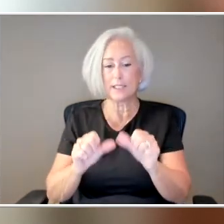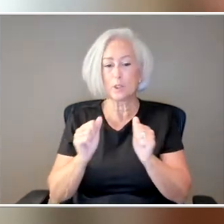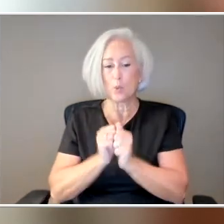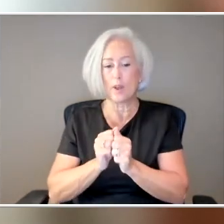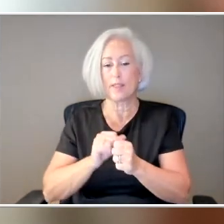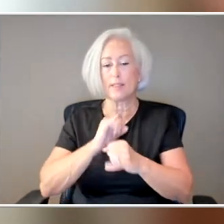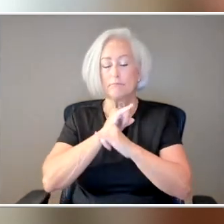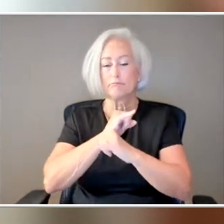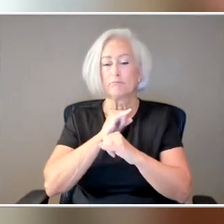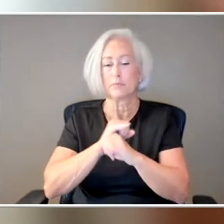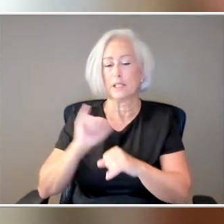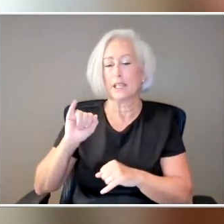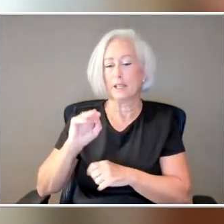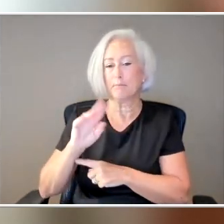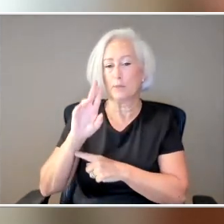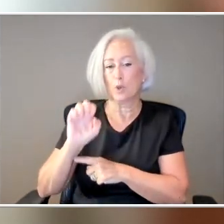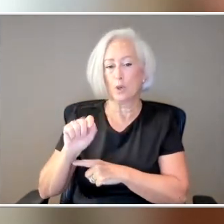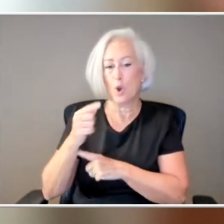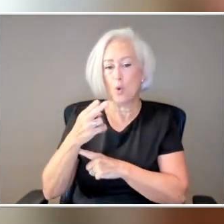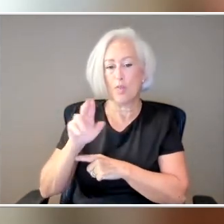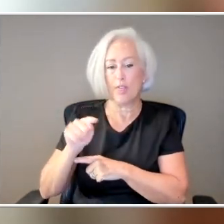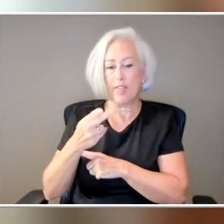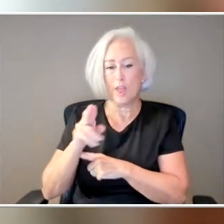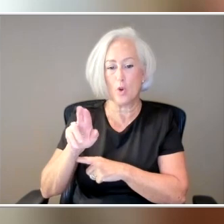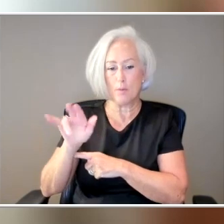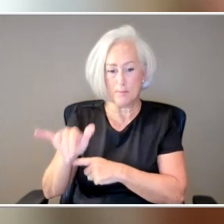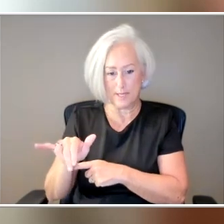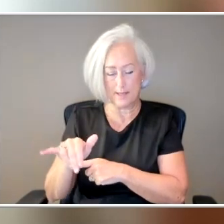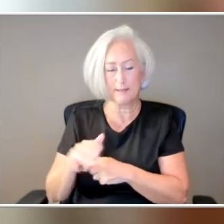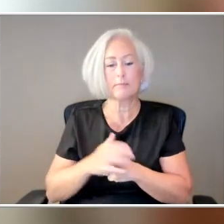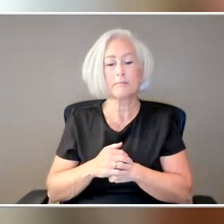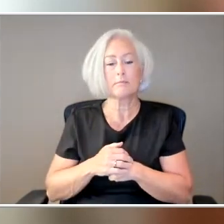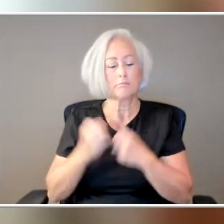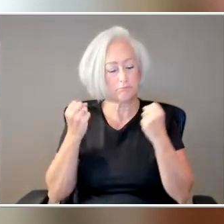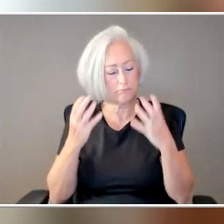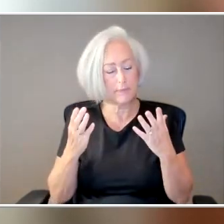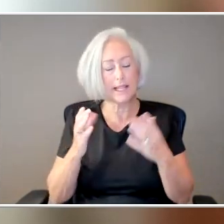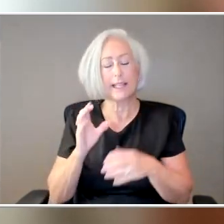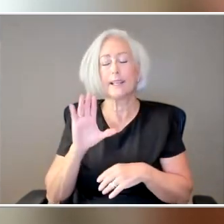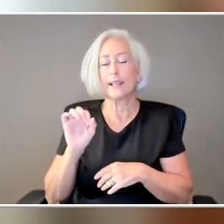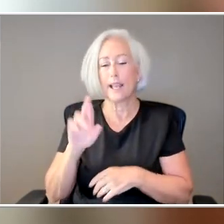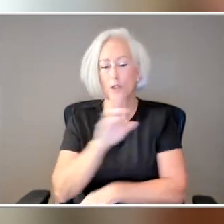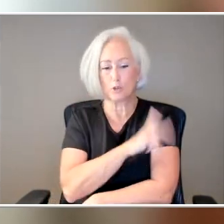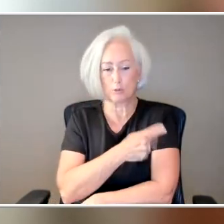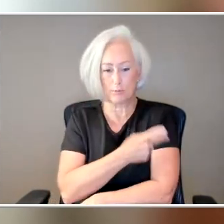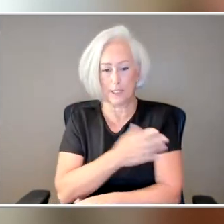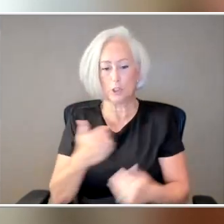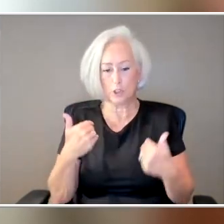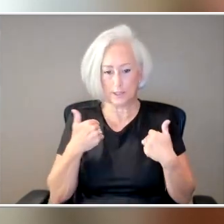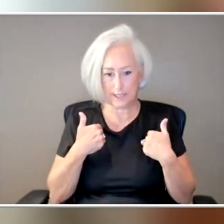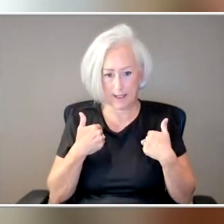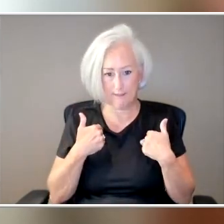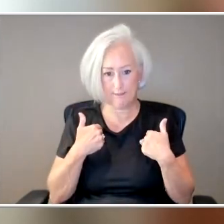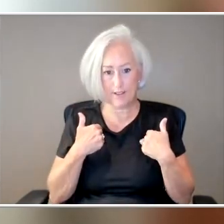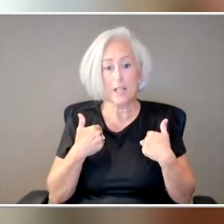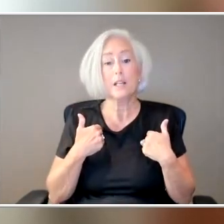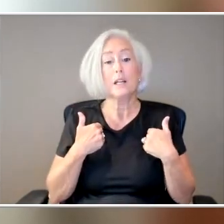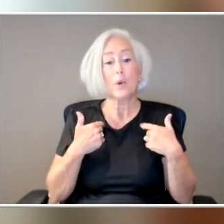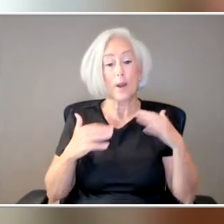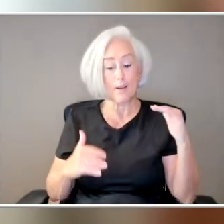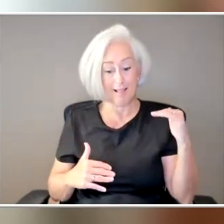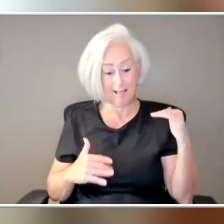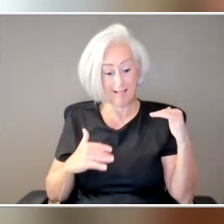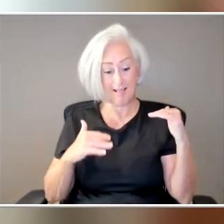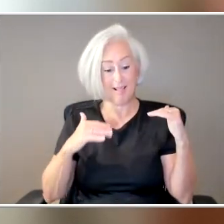So many cancers are treated with combination of chemotherapy and immunotherapy. And once we get to a desired level of